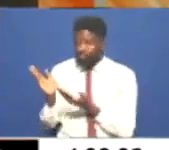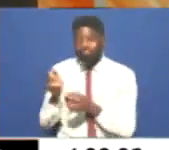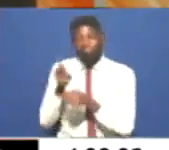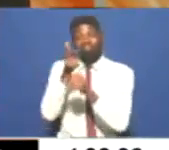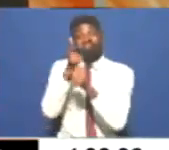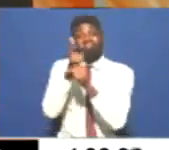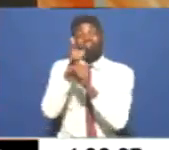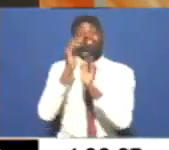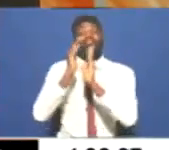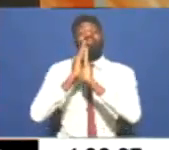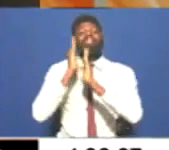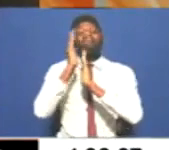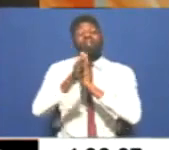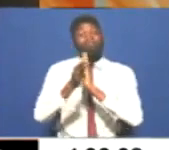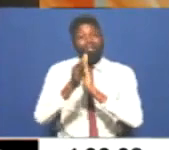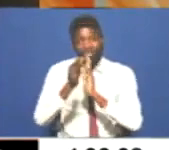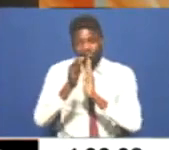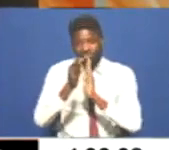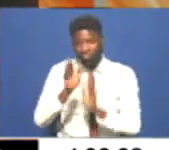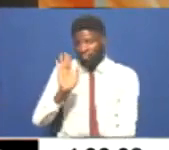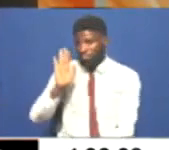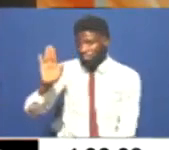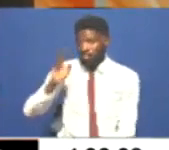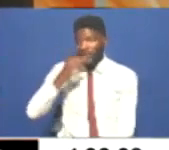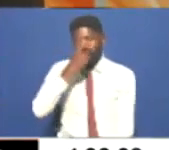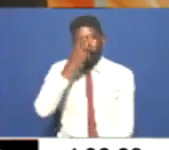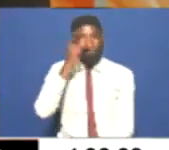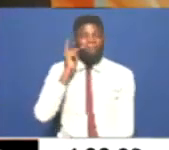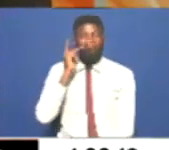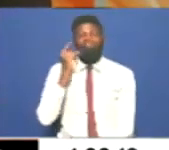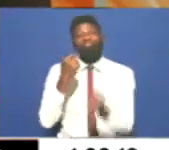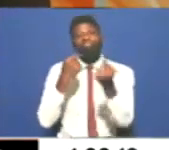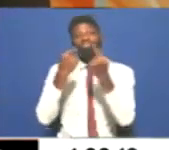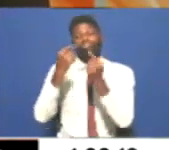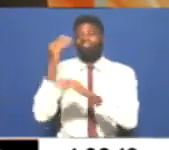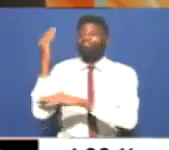of Kalonzo Musyoka, who's speaking at the AIC in Ziwani.